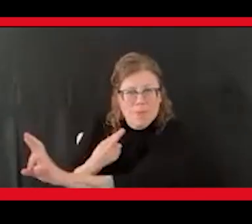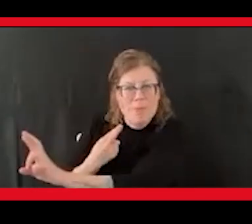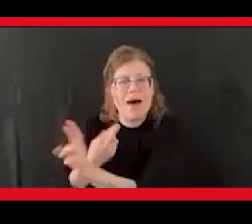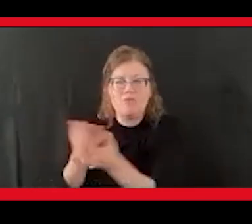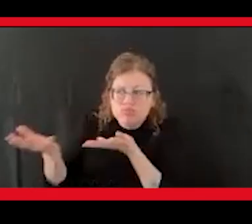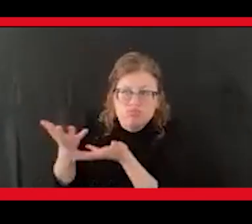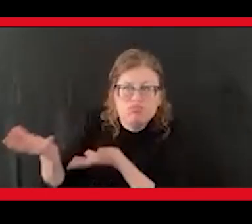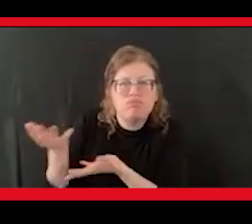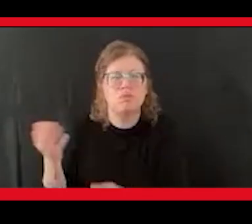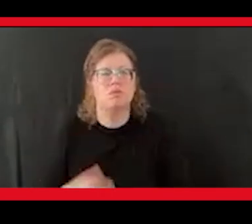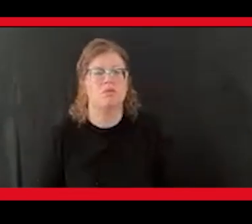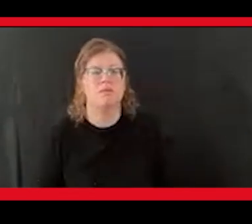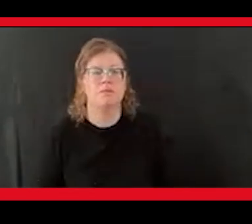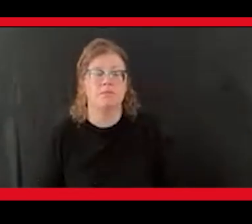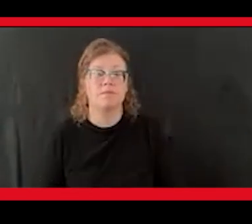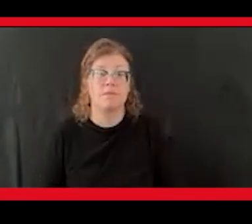being equitably compensated?